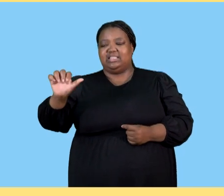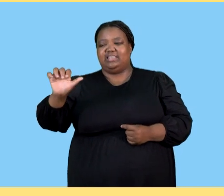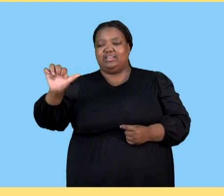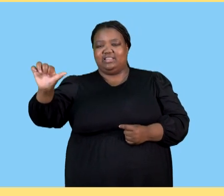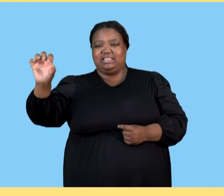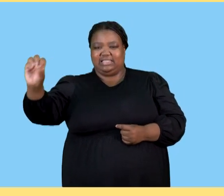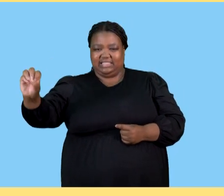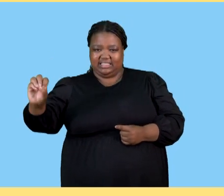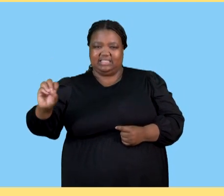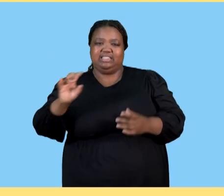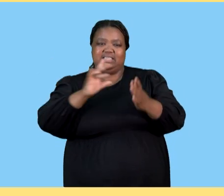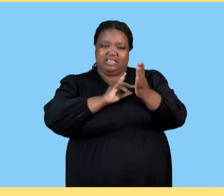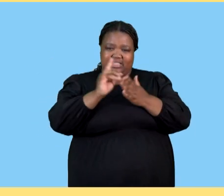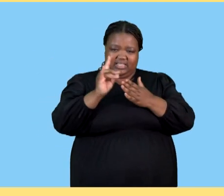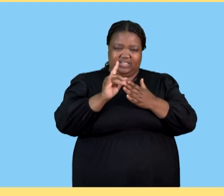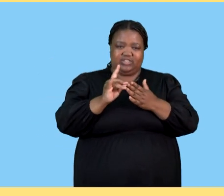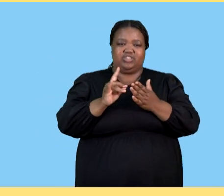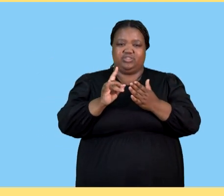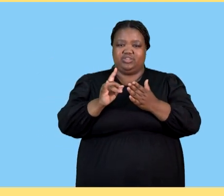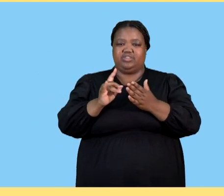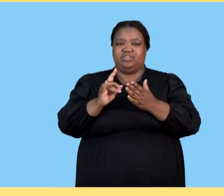32,660. A cash surplus of